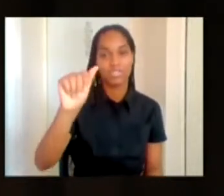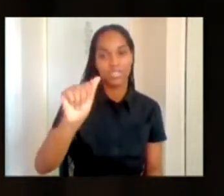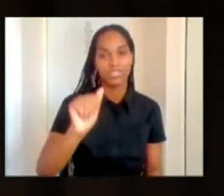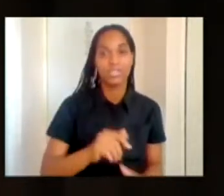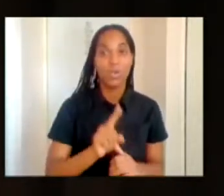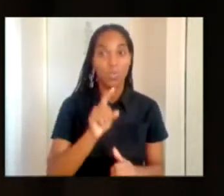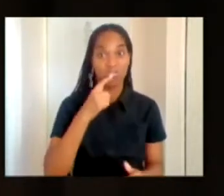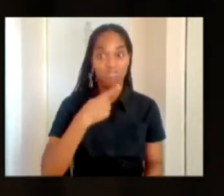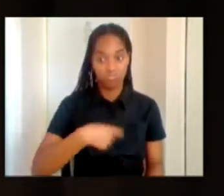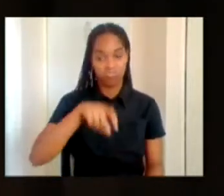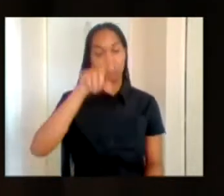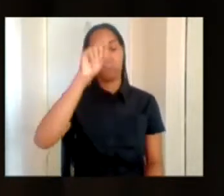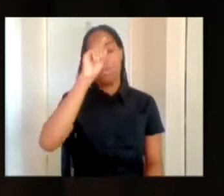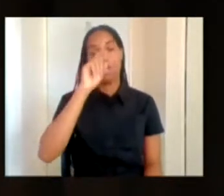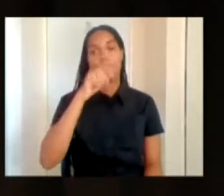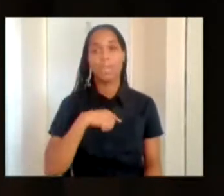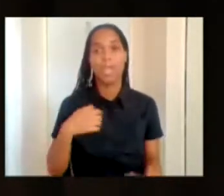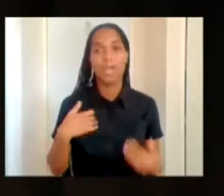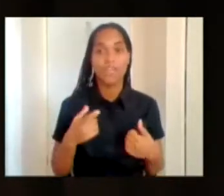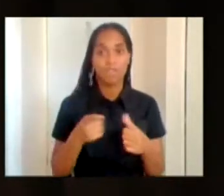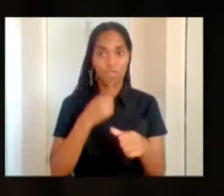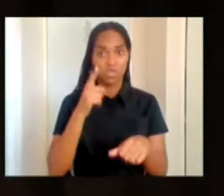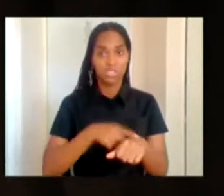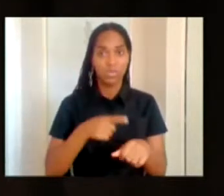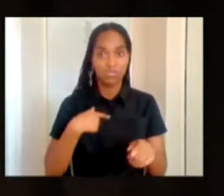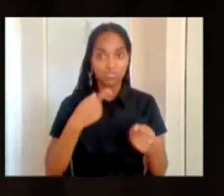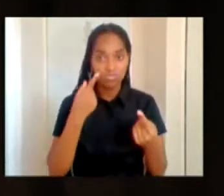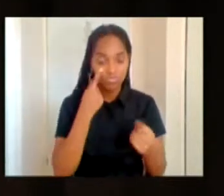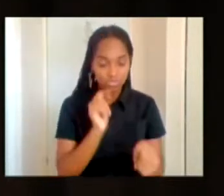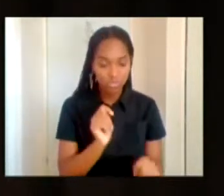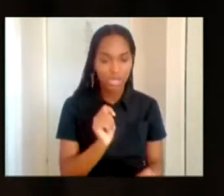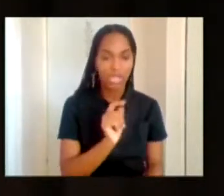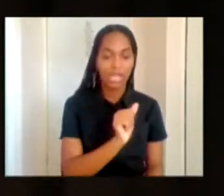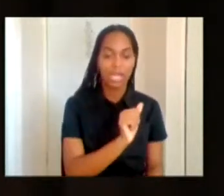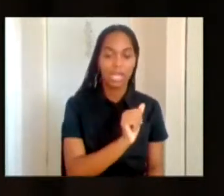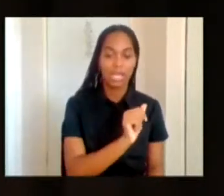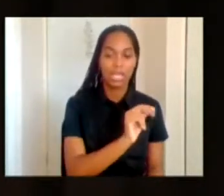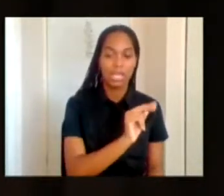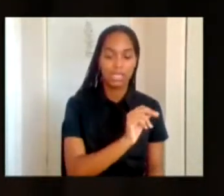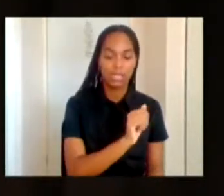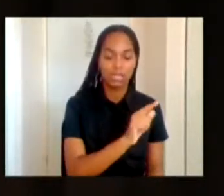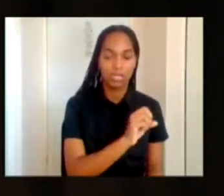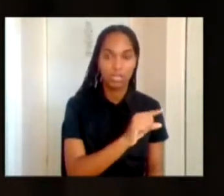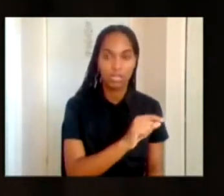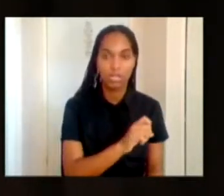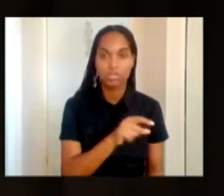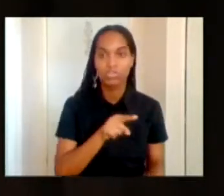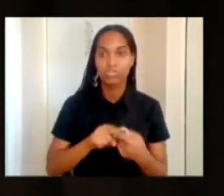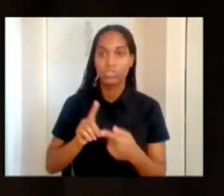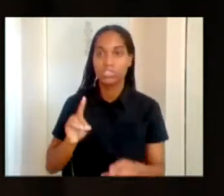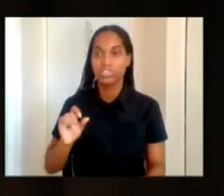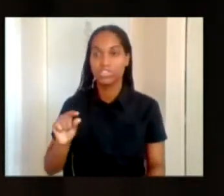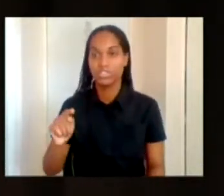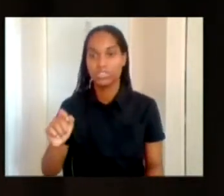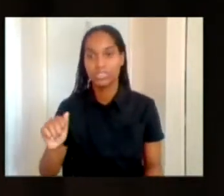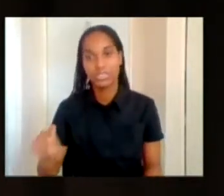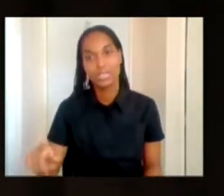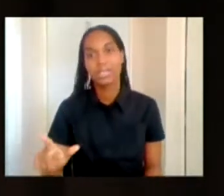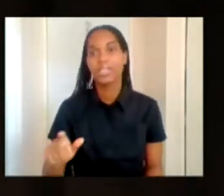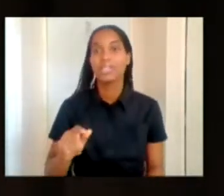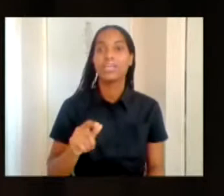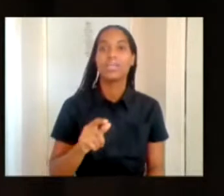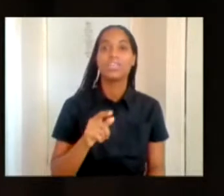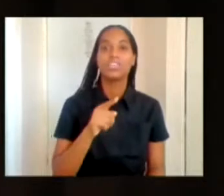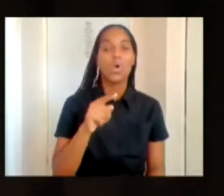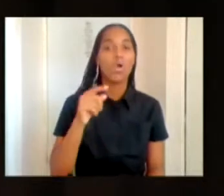at the first time, we tried, analog to digital transition was that there's no lip sync. So video and audio